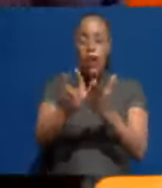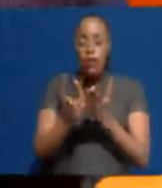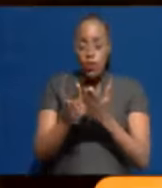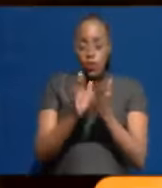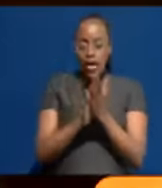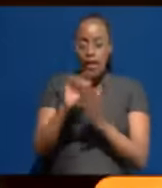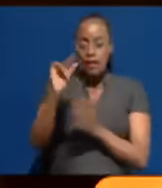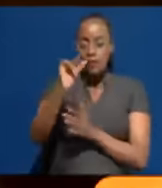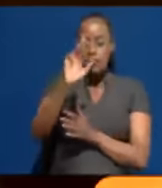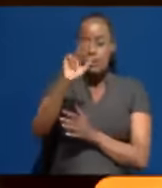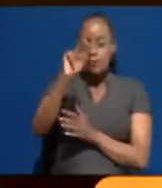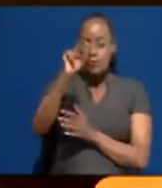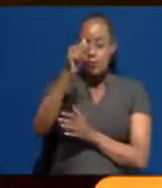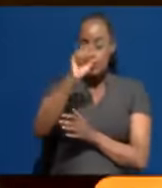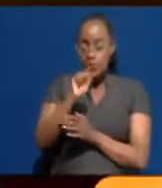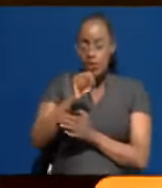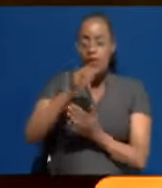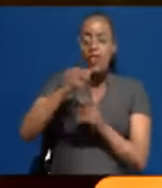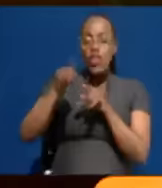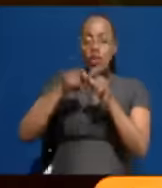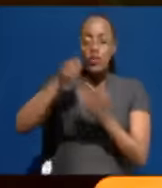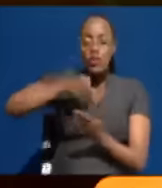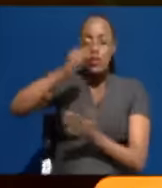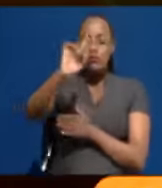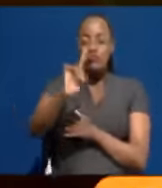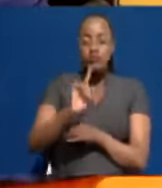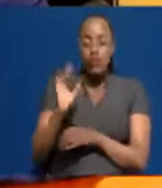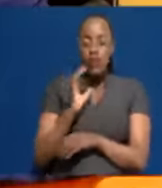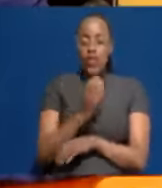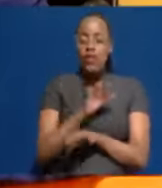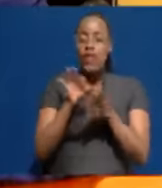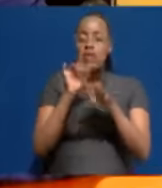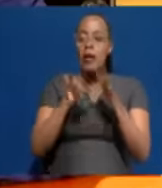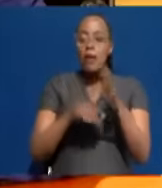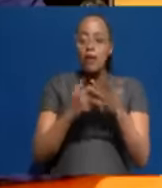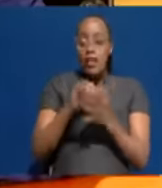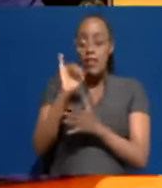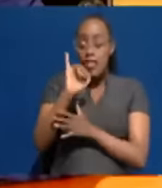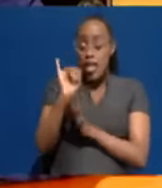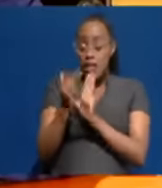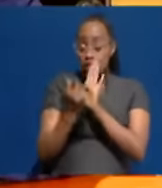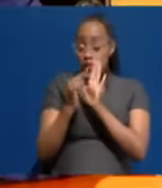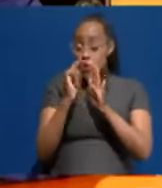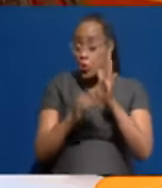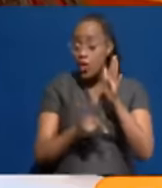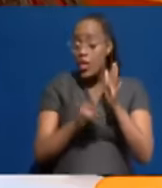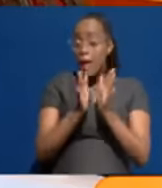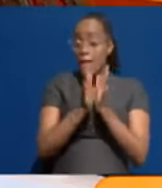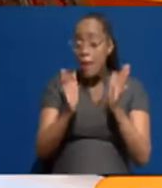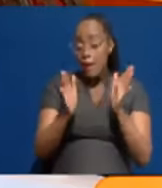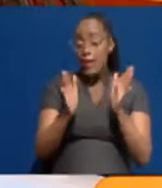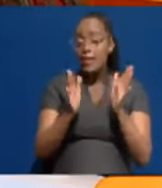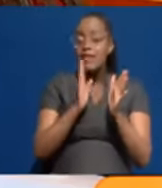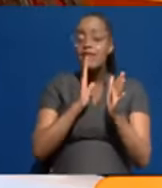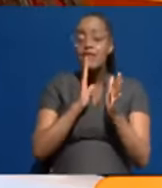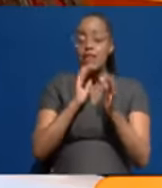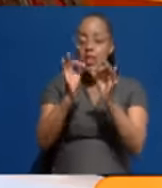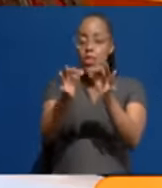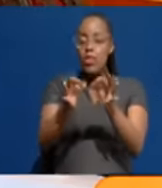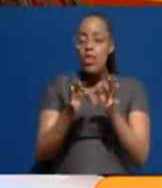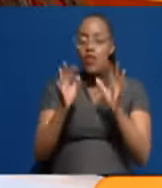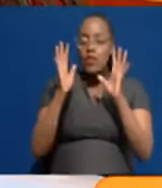grants. The control of budget, who also appeared before the committee, revealed that invoices had shown that public debt repayment accounted for